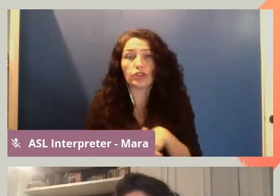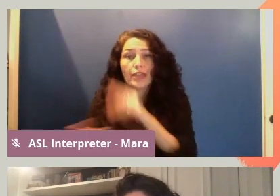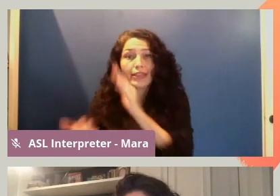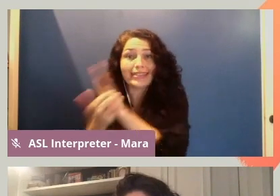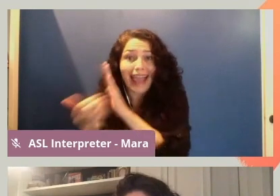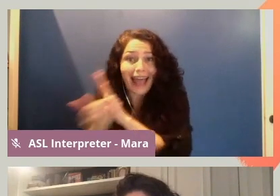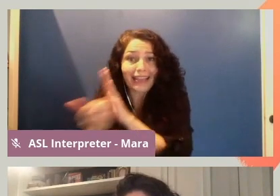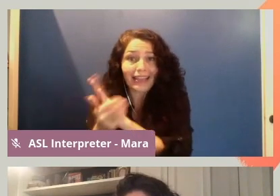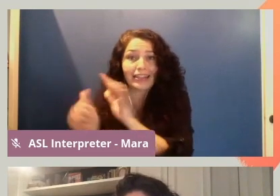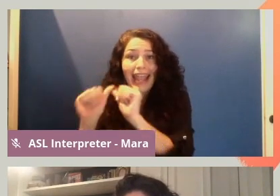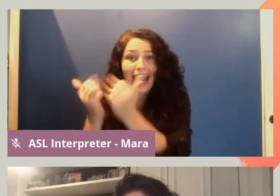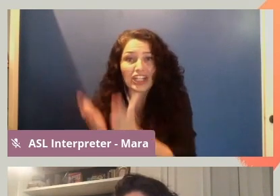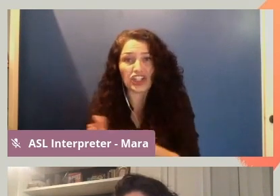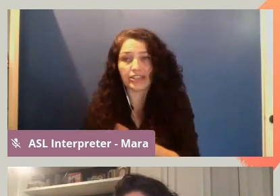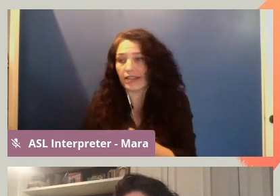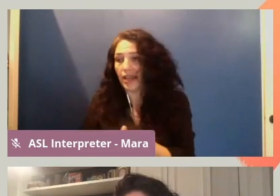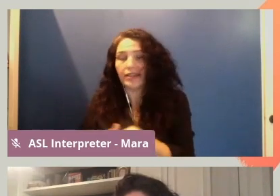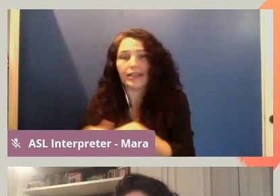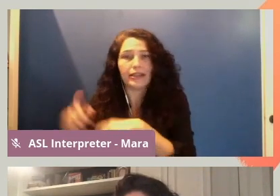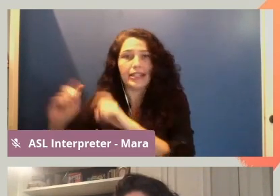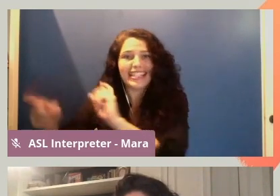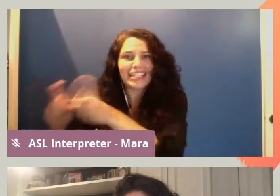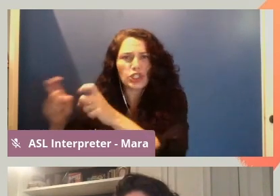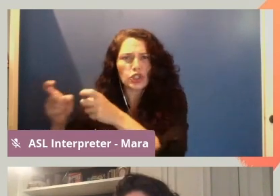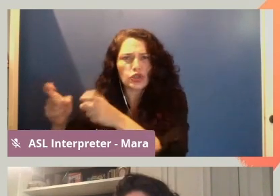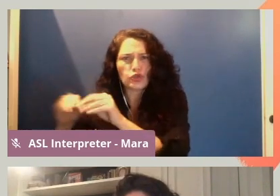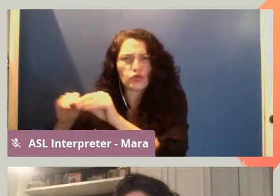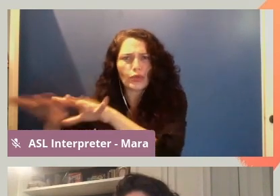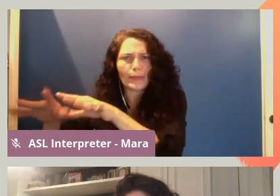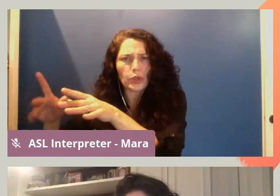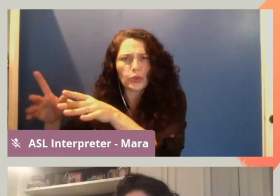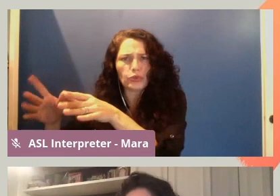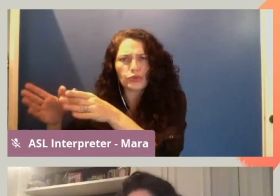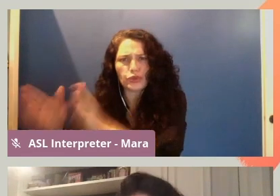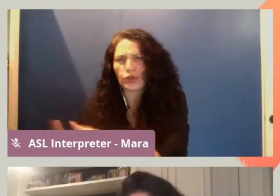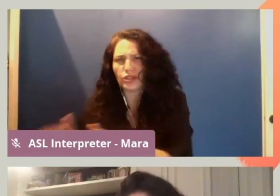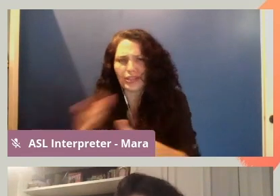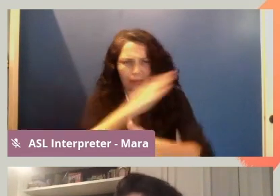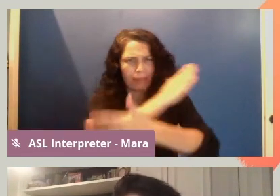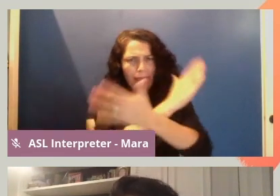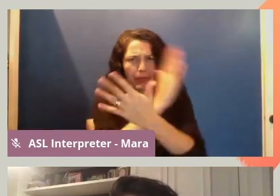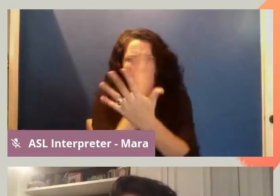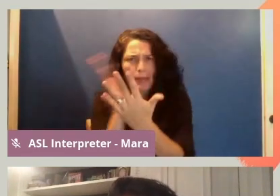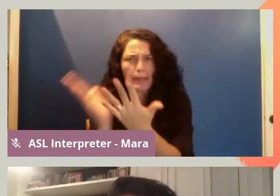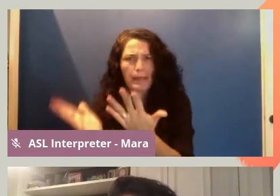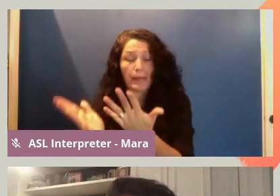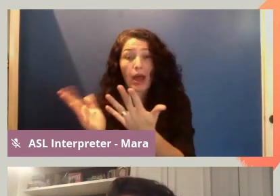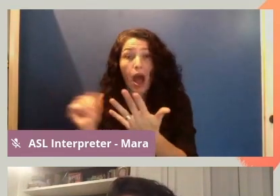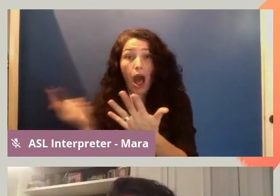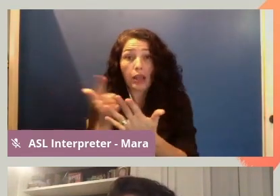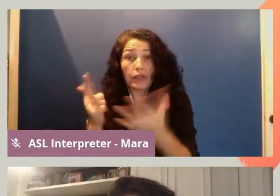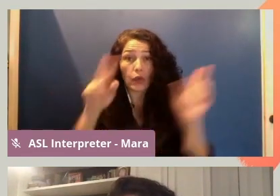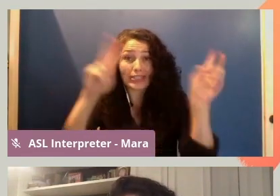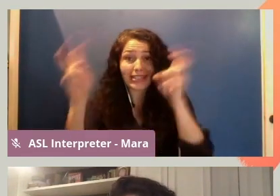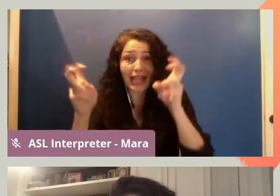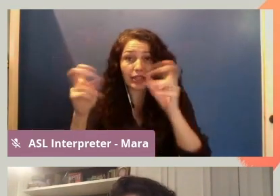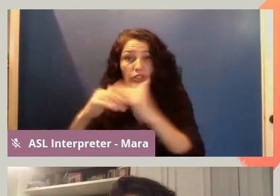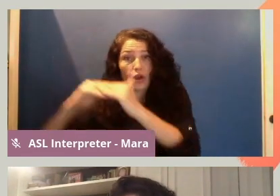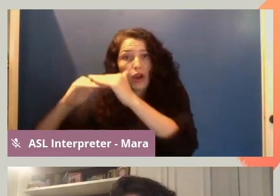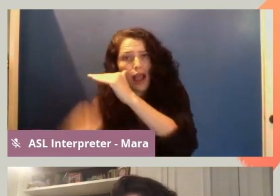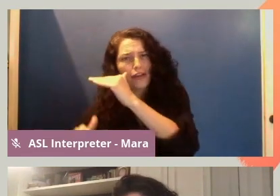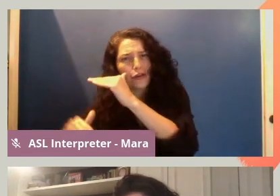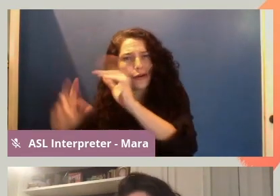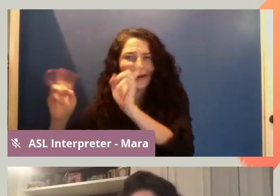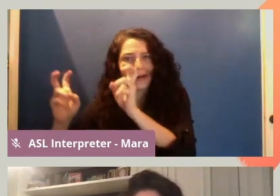distributors? Which, by the way, all those jobs are even less diverse than the ranks of directors. Okay, so I